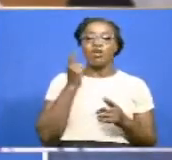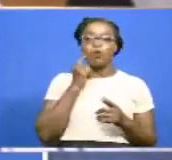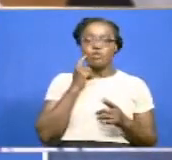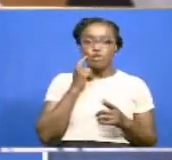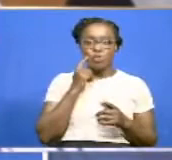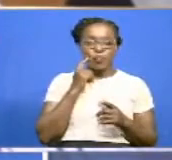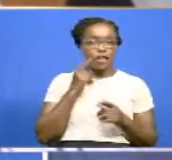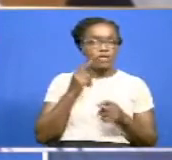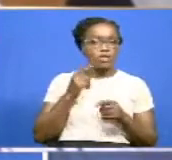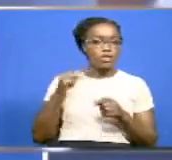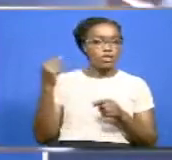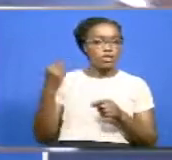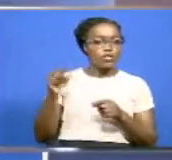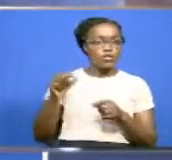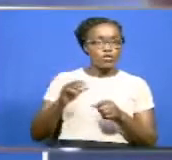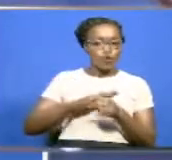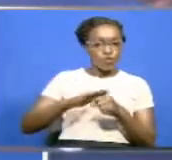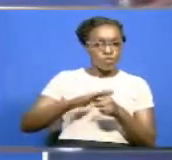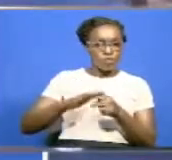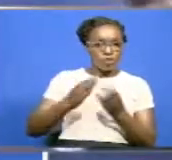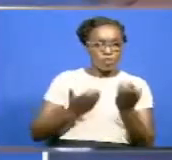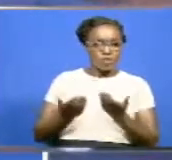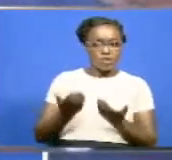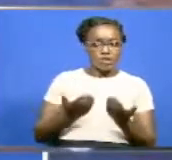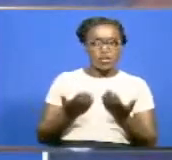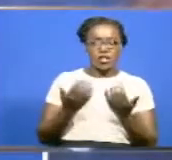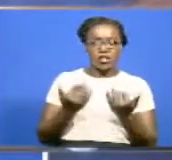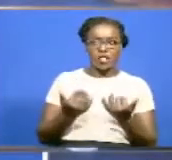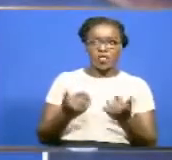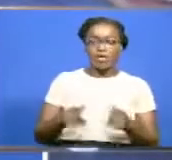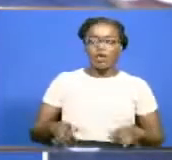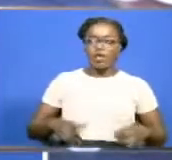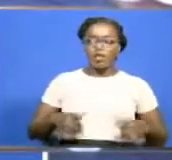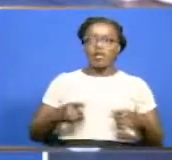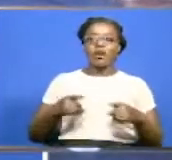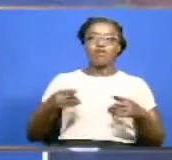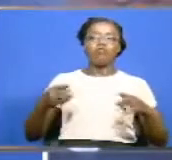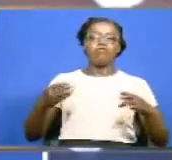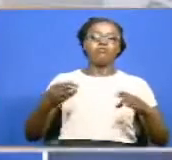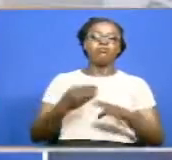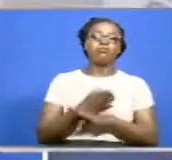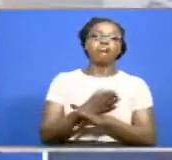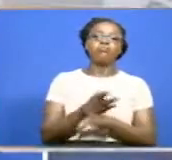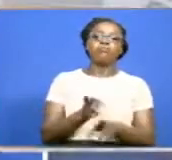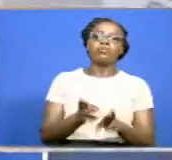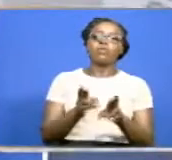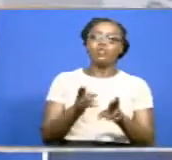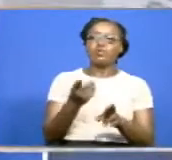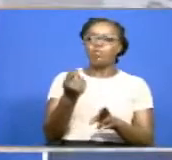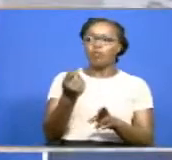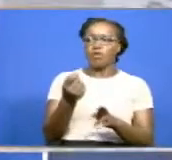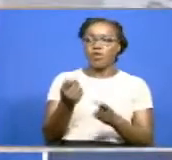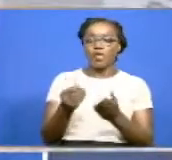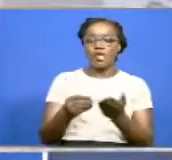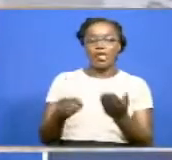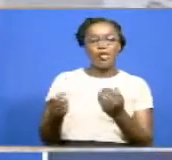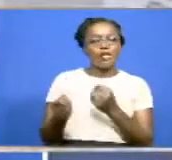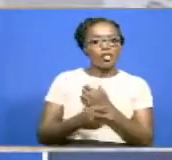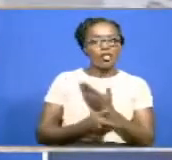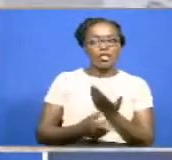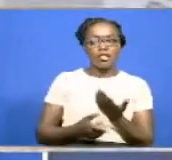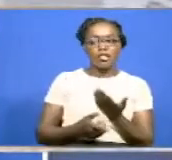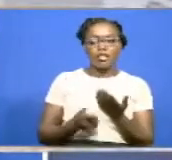skumaiki vending business amid the pandemic has already put the family life at crossroads due to meager earnings. Bai tuliongea na landlord akaweza